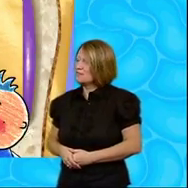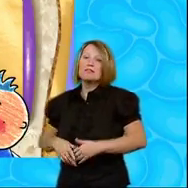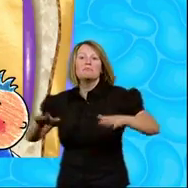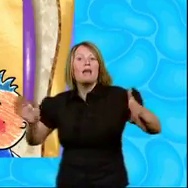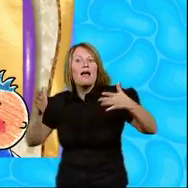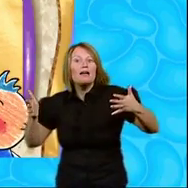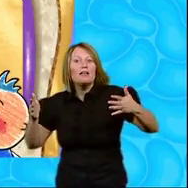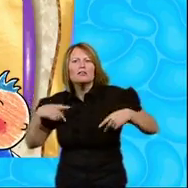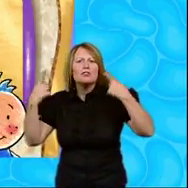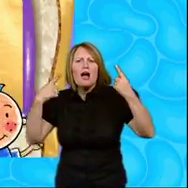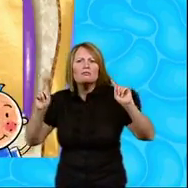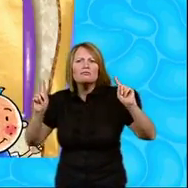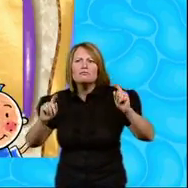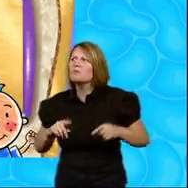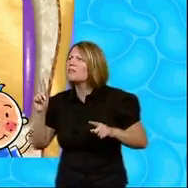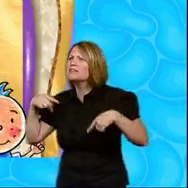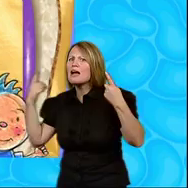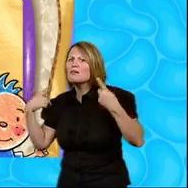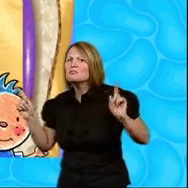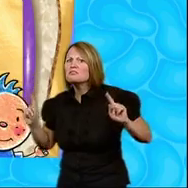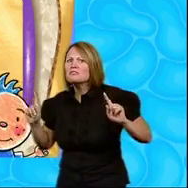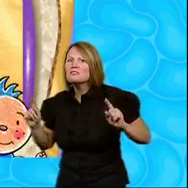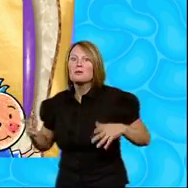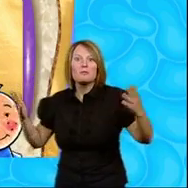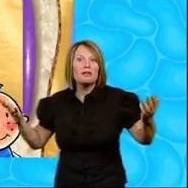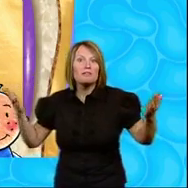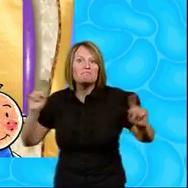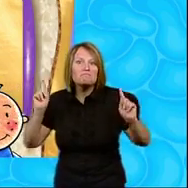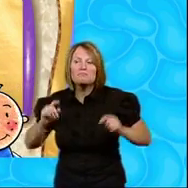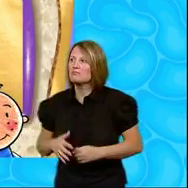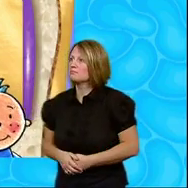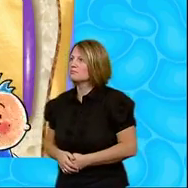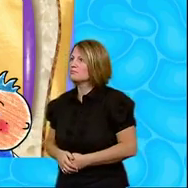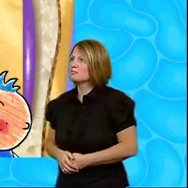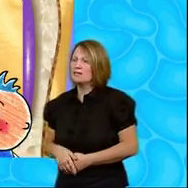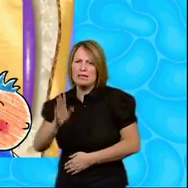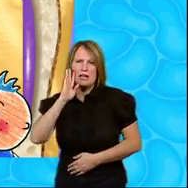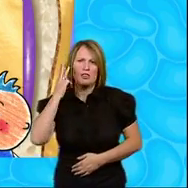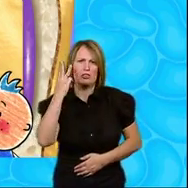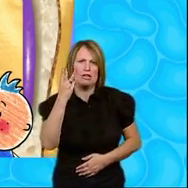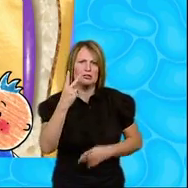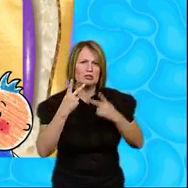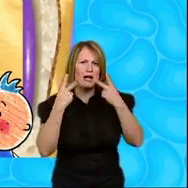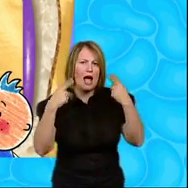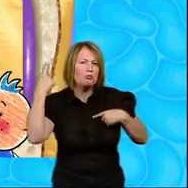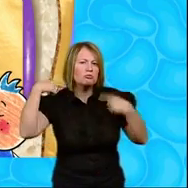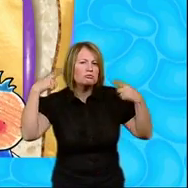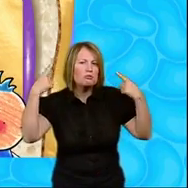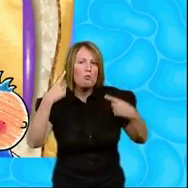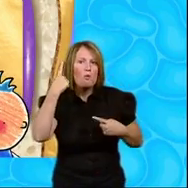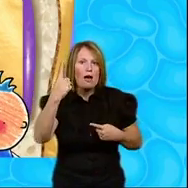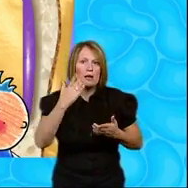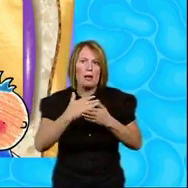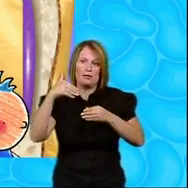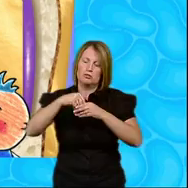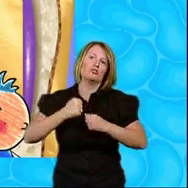Let's play What Is That Sound? What is that sound? You're going to hear three different sounds and only